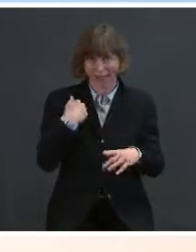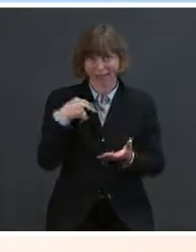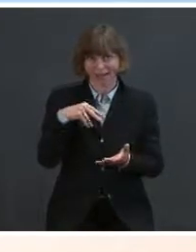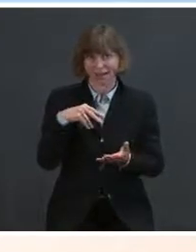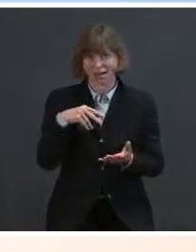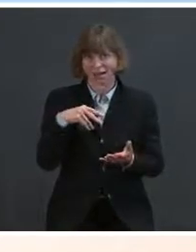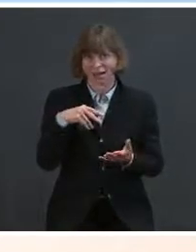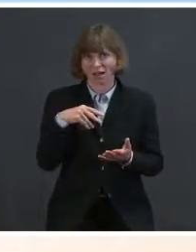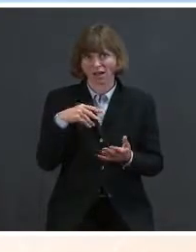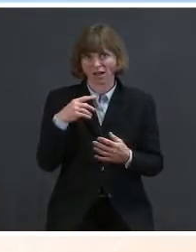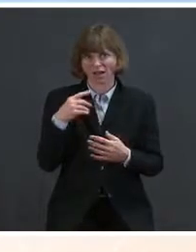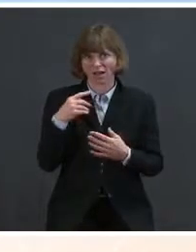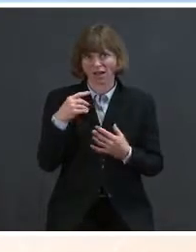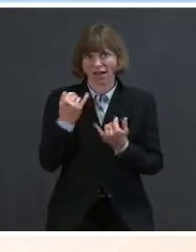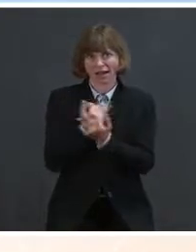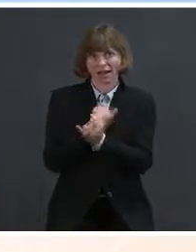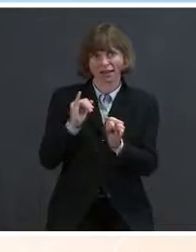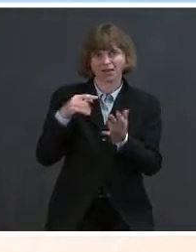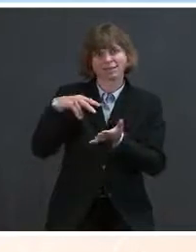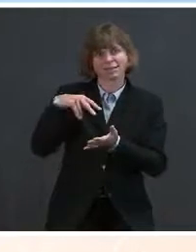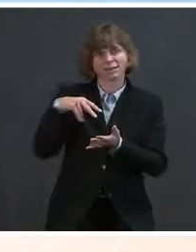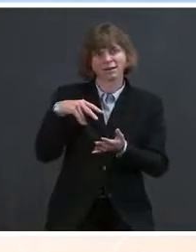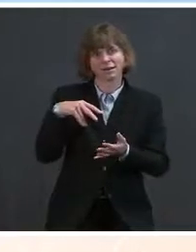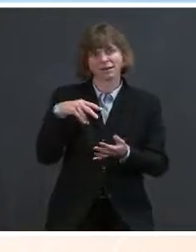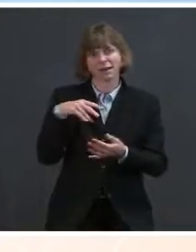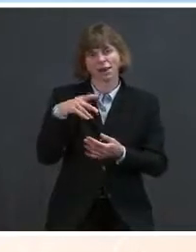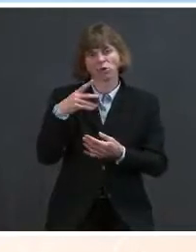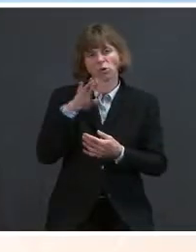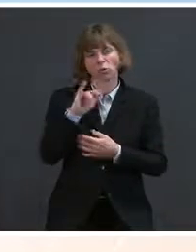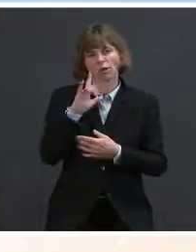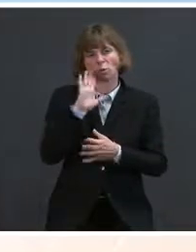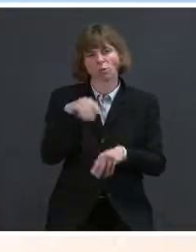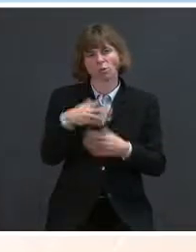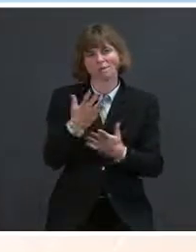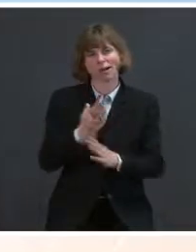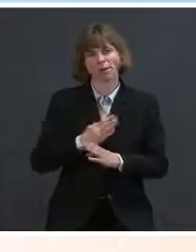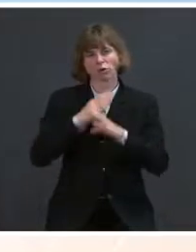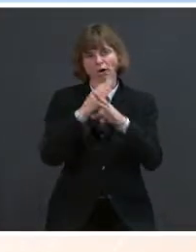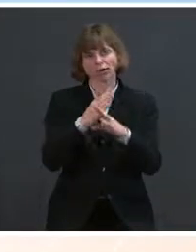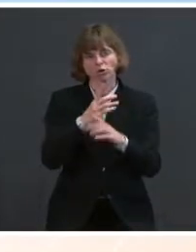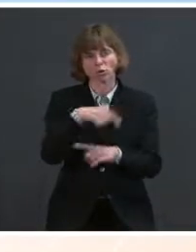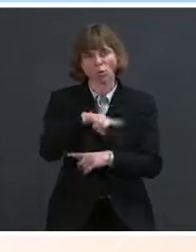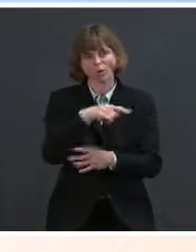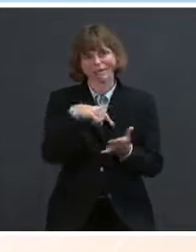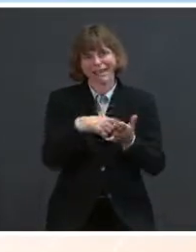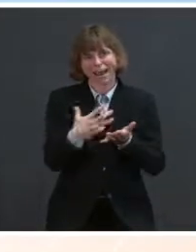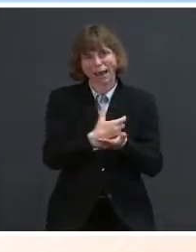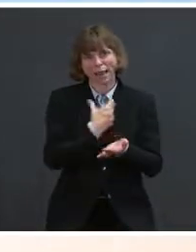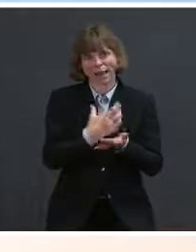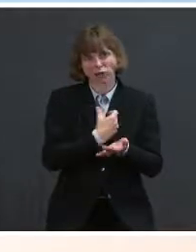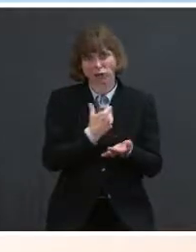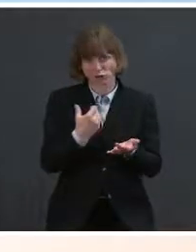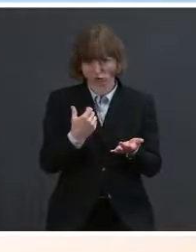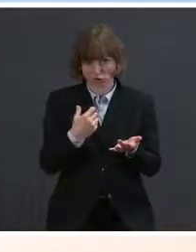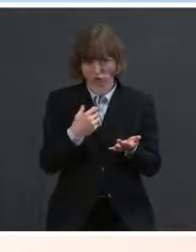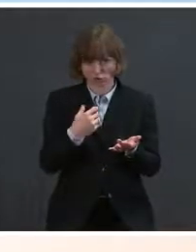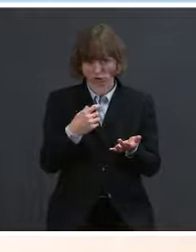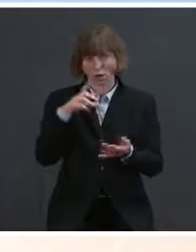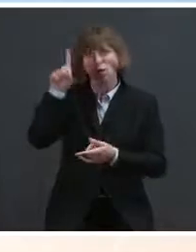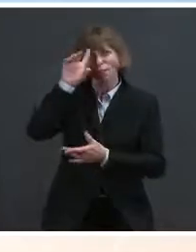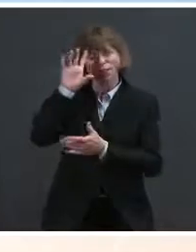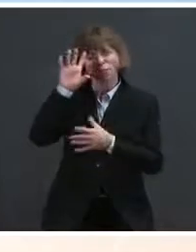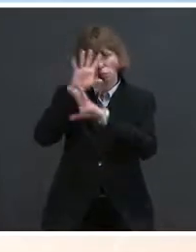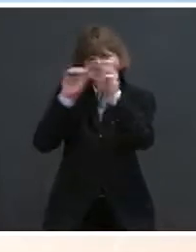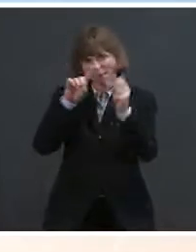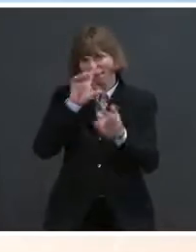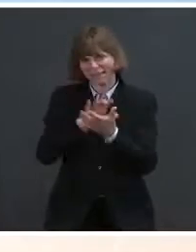that would provide those protections. Does the president believe debt collectors should have access or should not have access to that